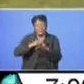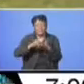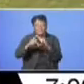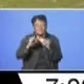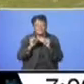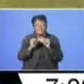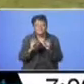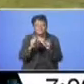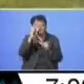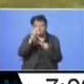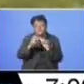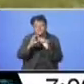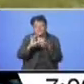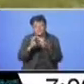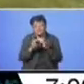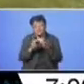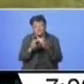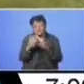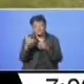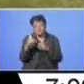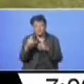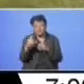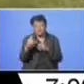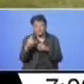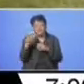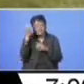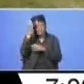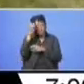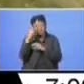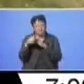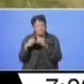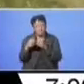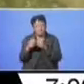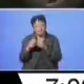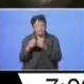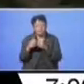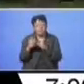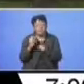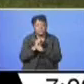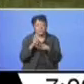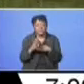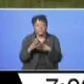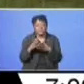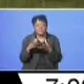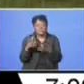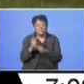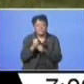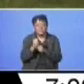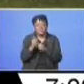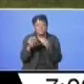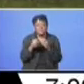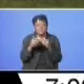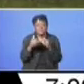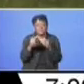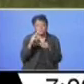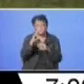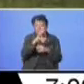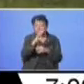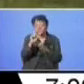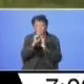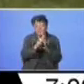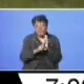Adrian Gibson has expressed concern over employees accumulating 300 hours of overtime in 1 month.